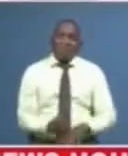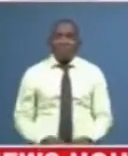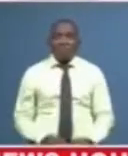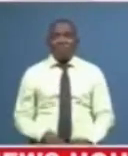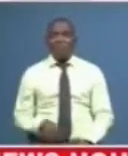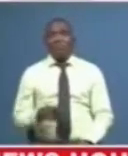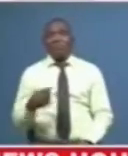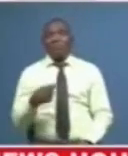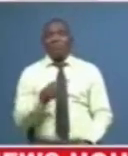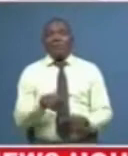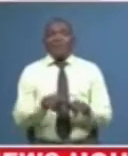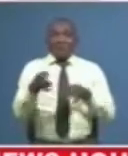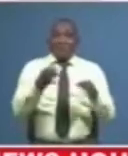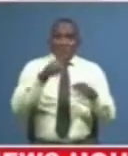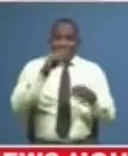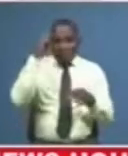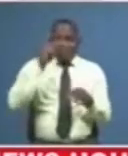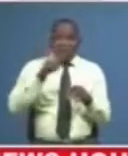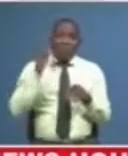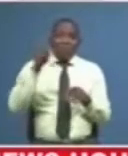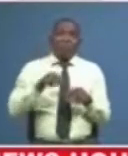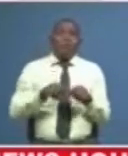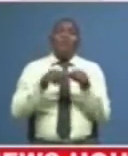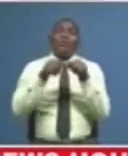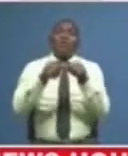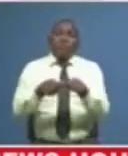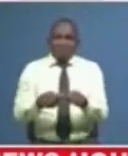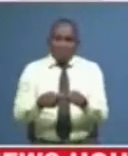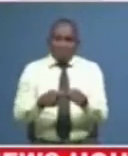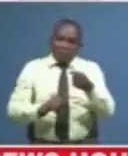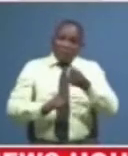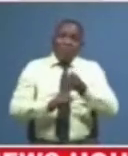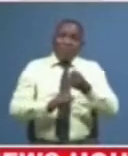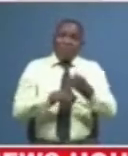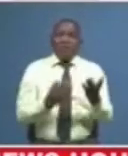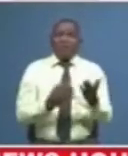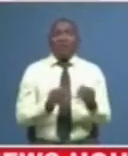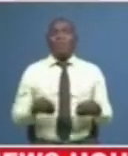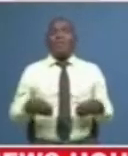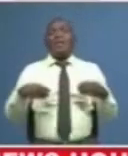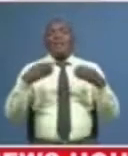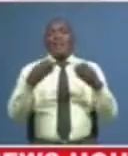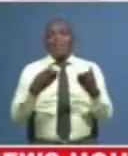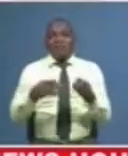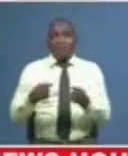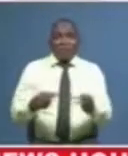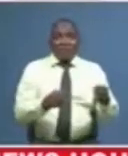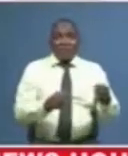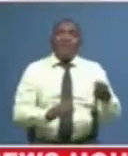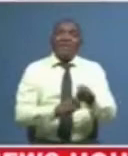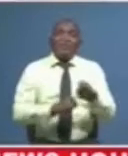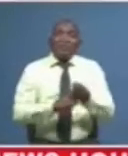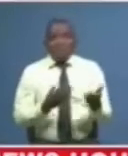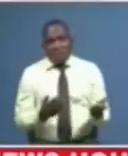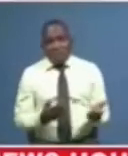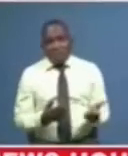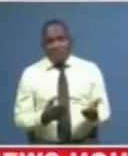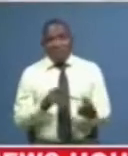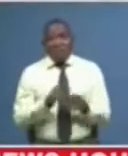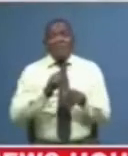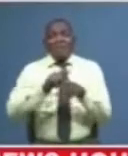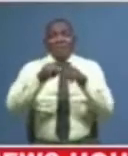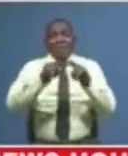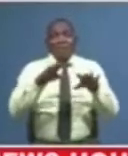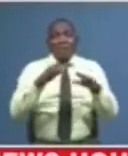to reiterate government's continued commitment to providing strategic support to companies